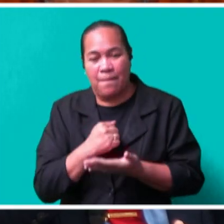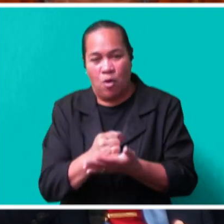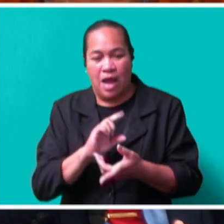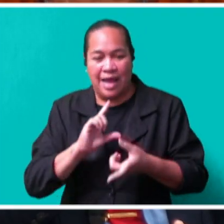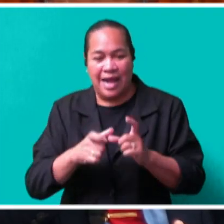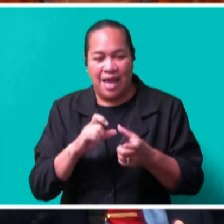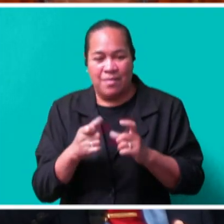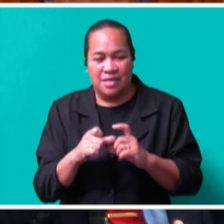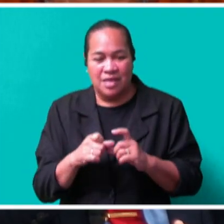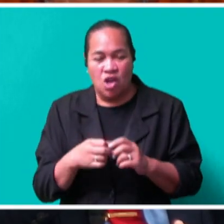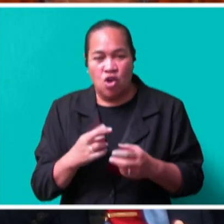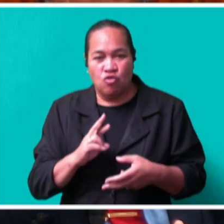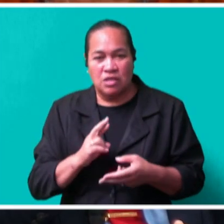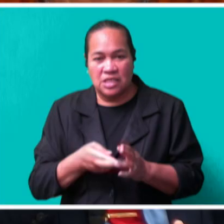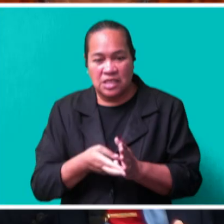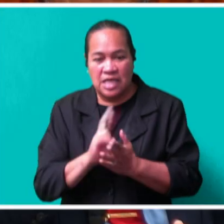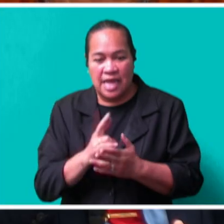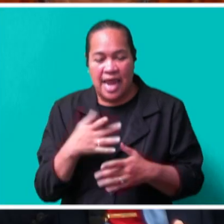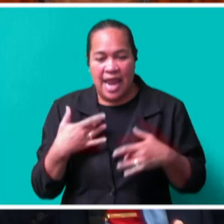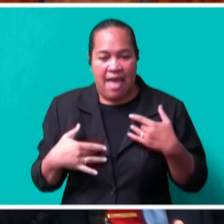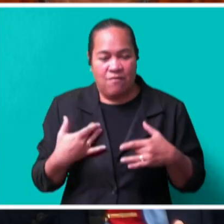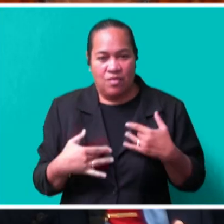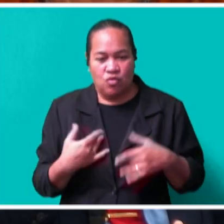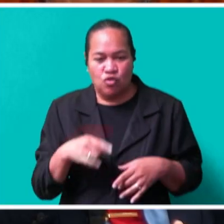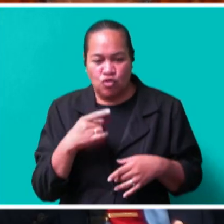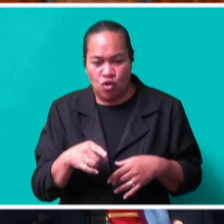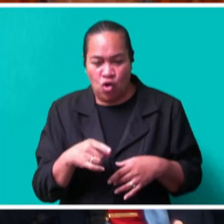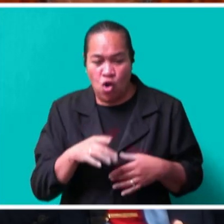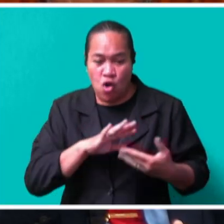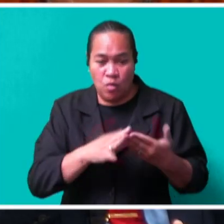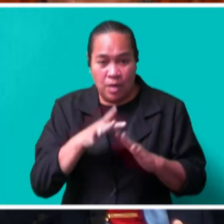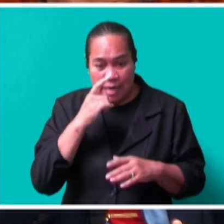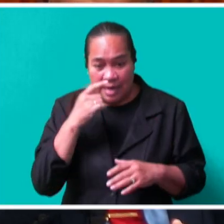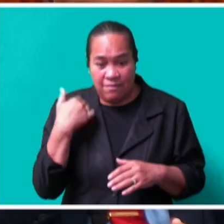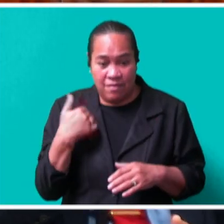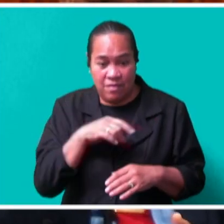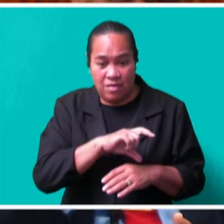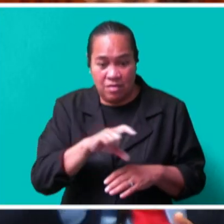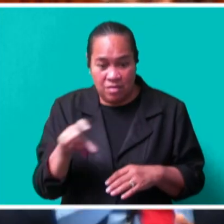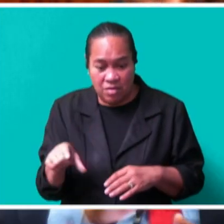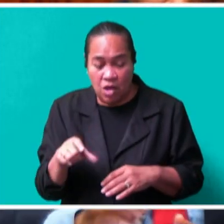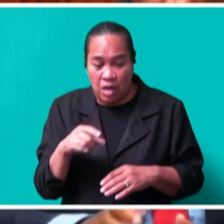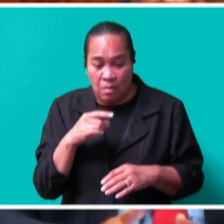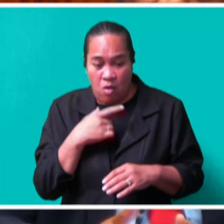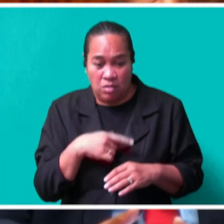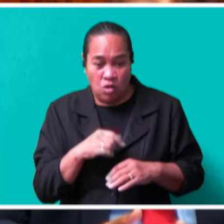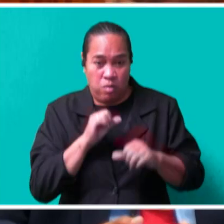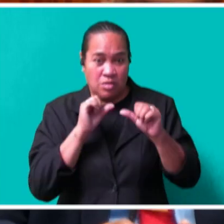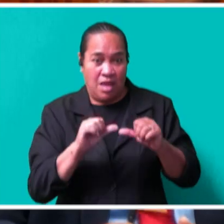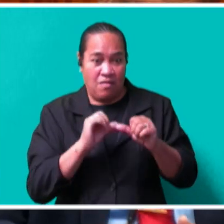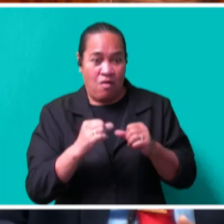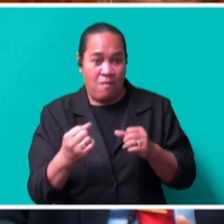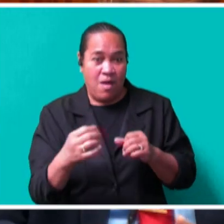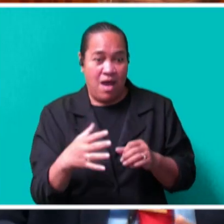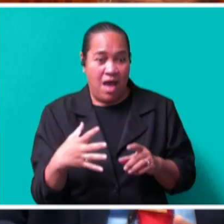resilient livelihood so that our coastal people are not only shielded from the physical impact of climate change,